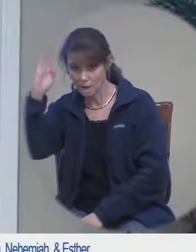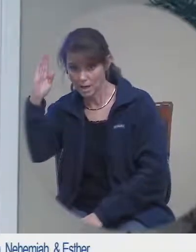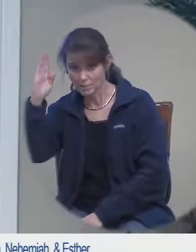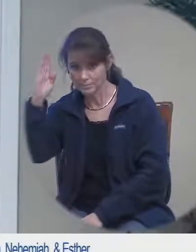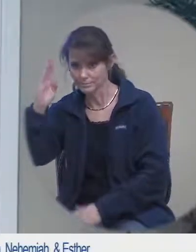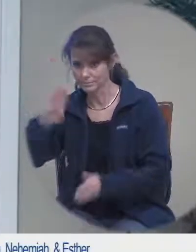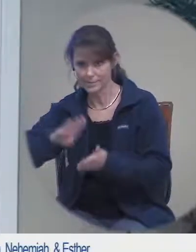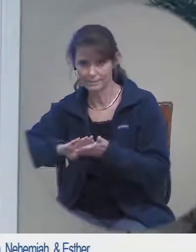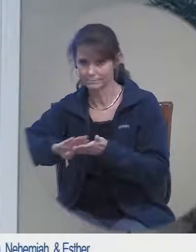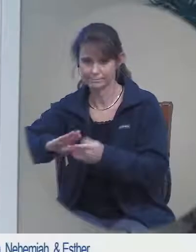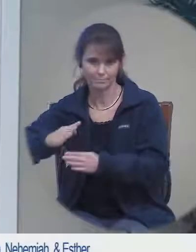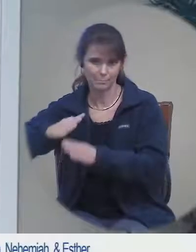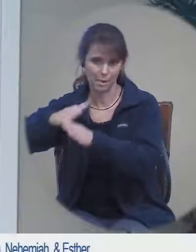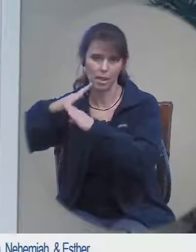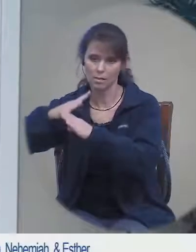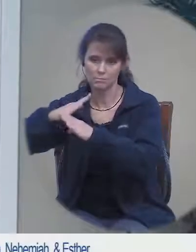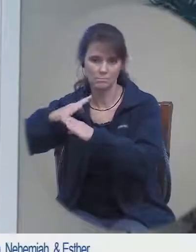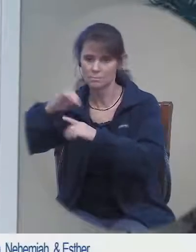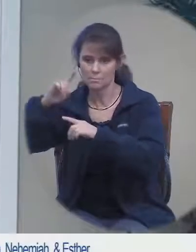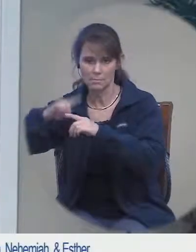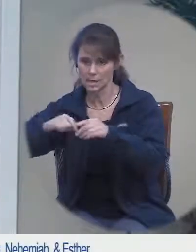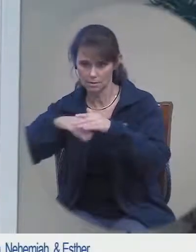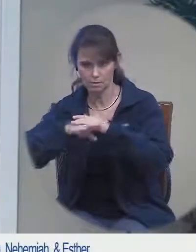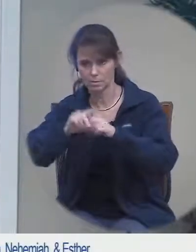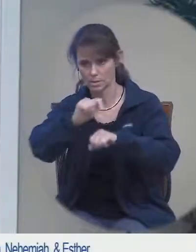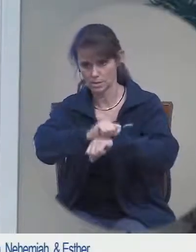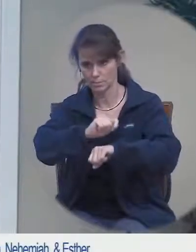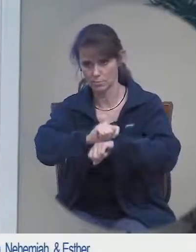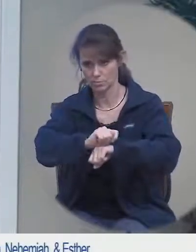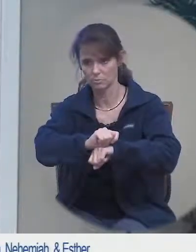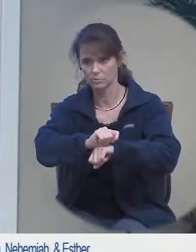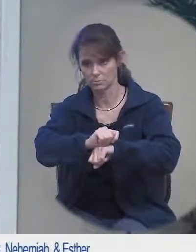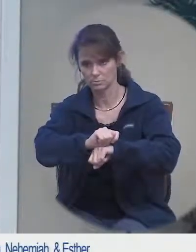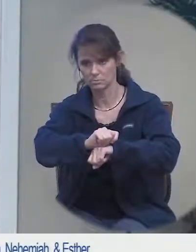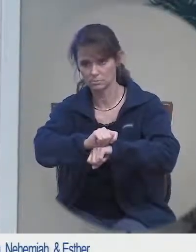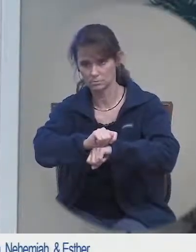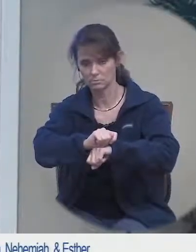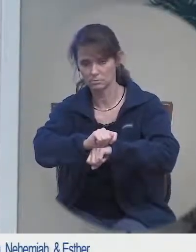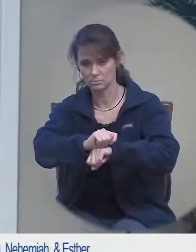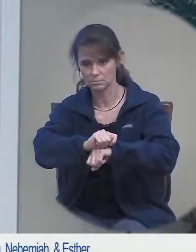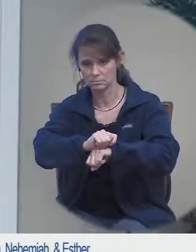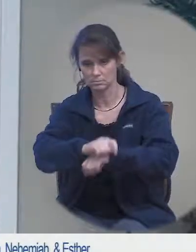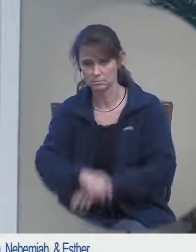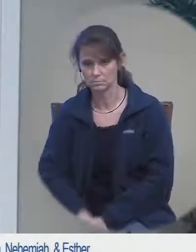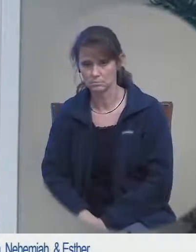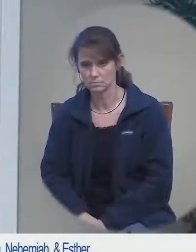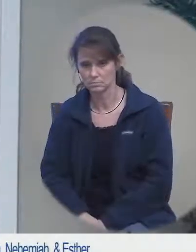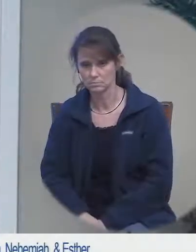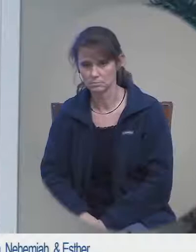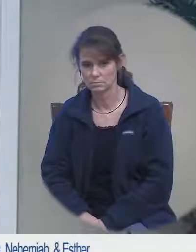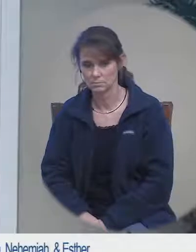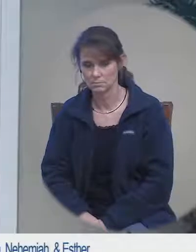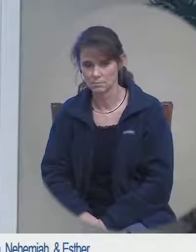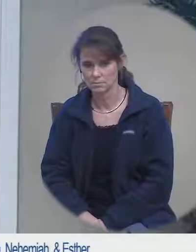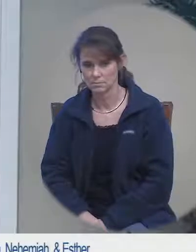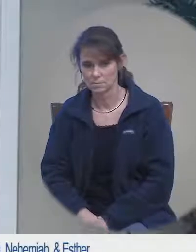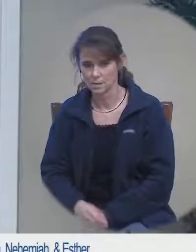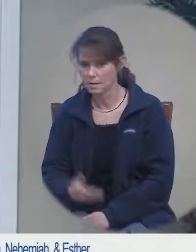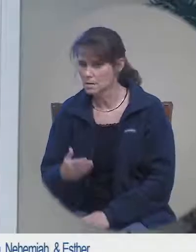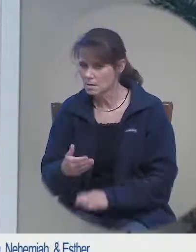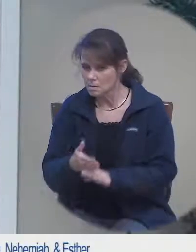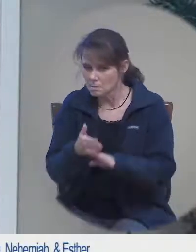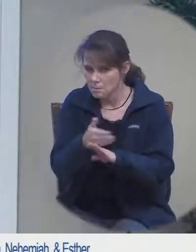worship. And he strikes here, the reason for this prohibition refers back to Numbers 22. When the people were coming out of the land